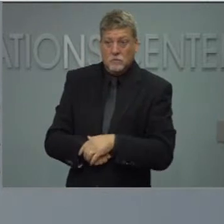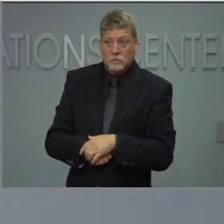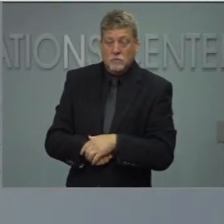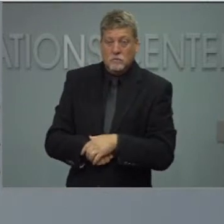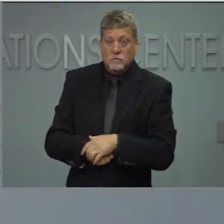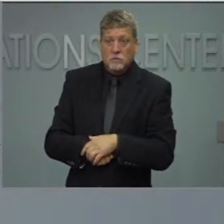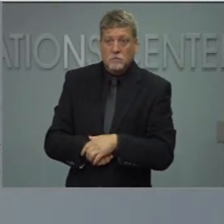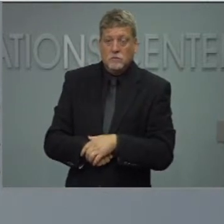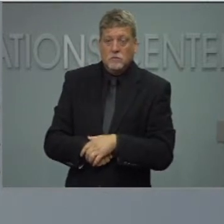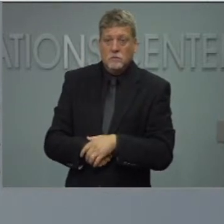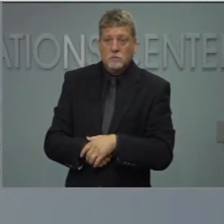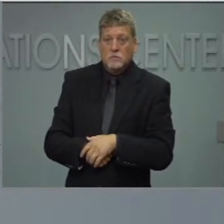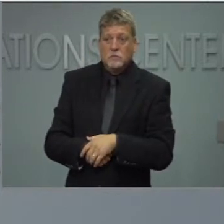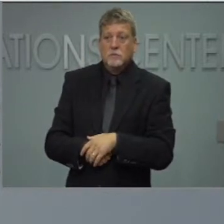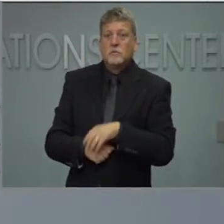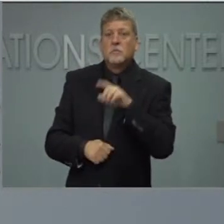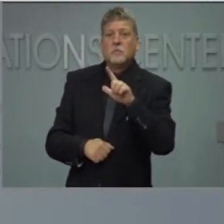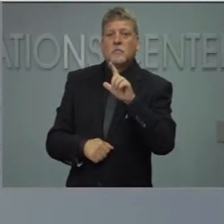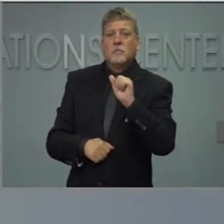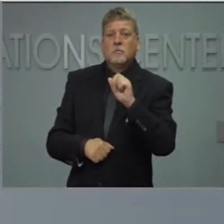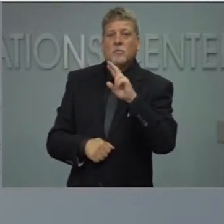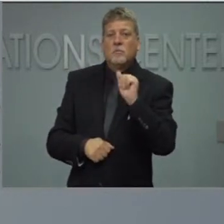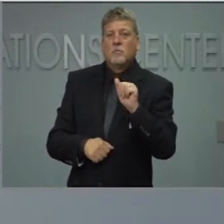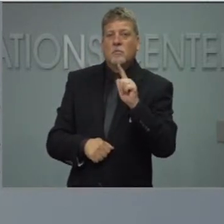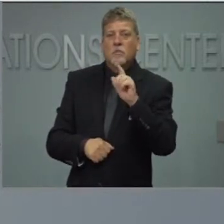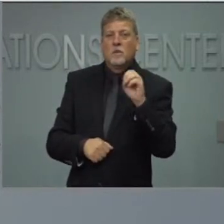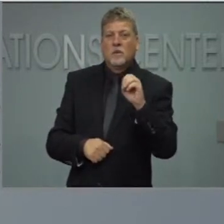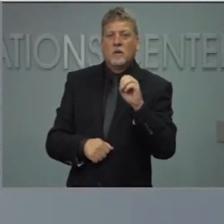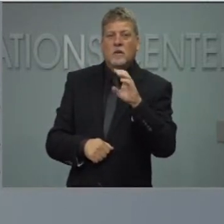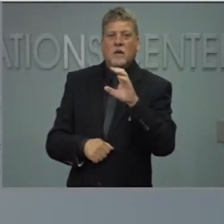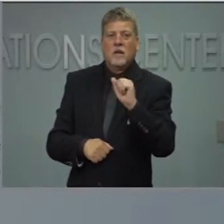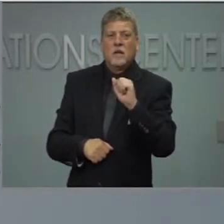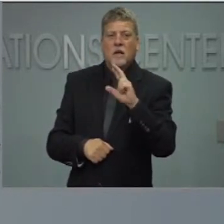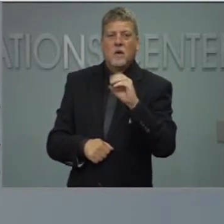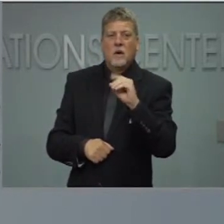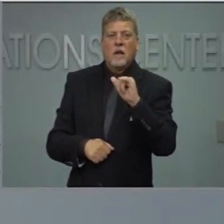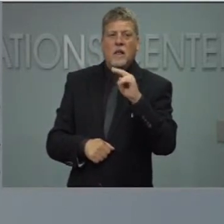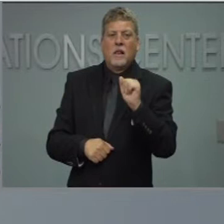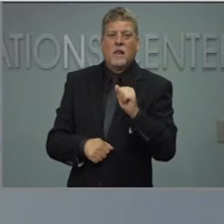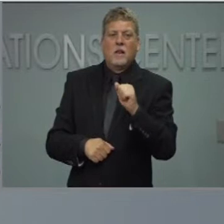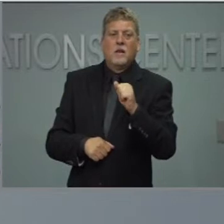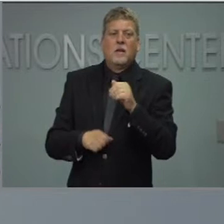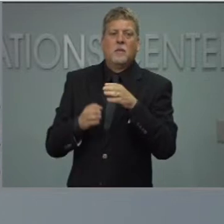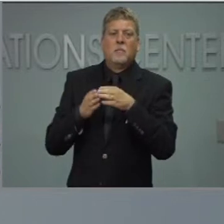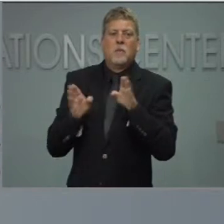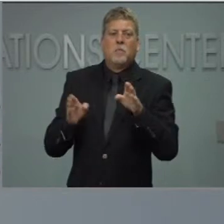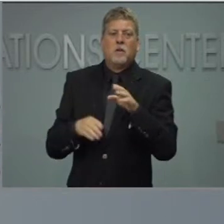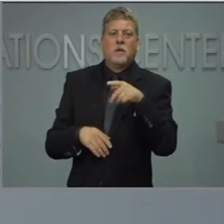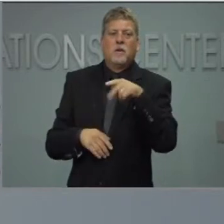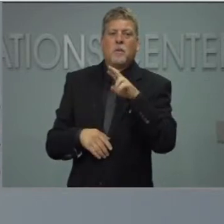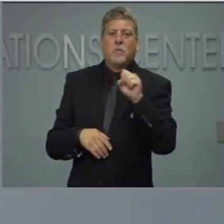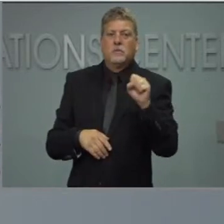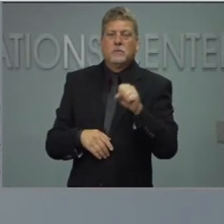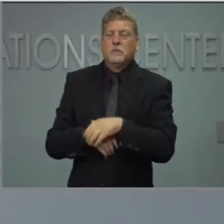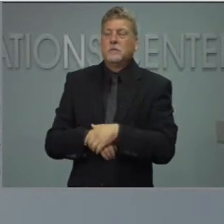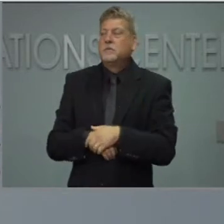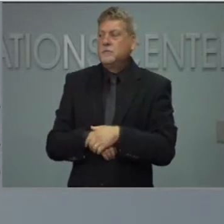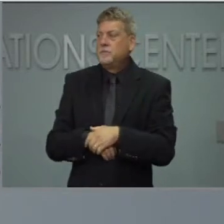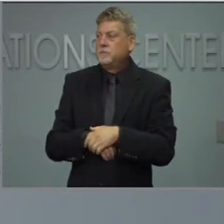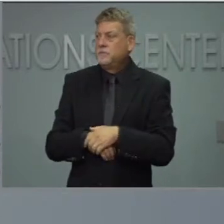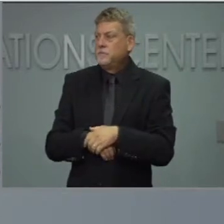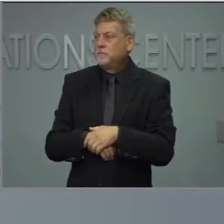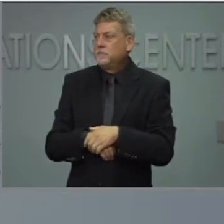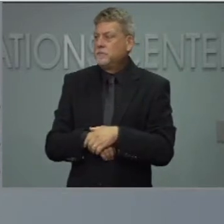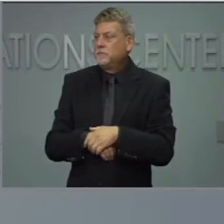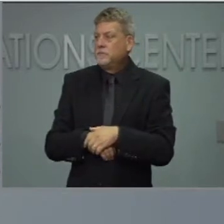Our next question is from Laura Lee with Carolina Public Press. Good afternoon, Governor. Laura Lee from Carolina Public Press.